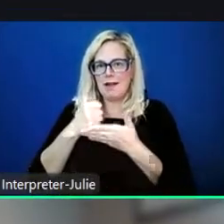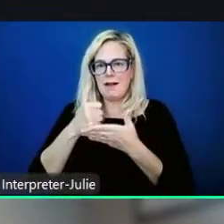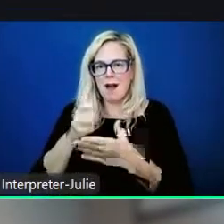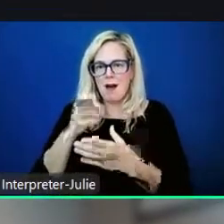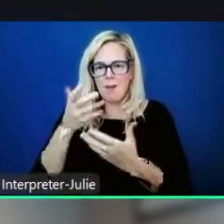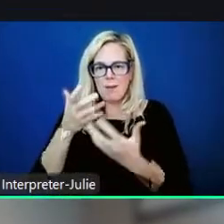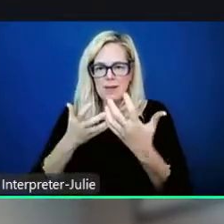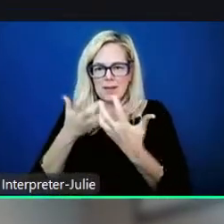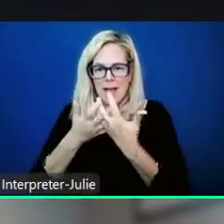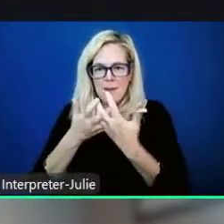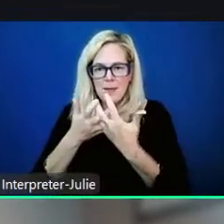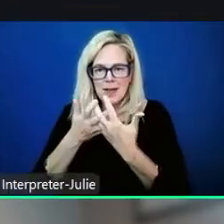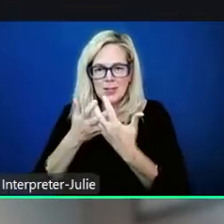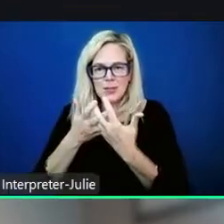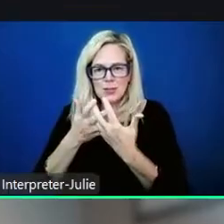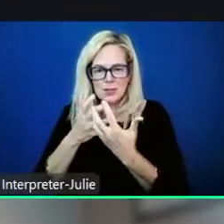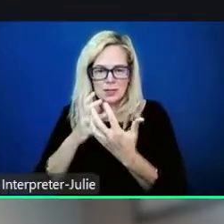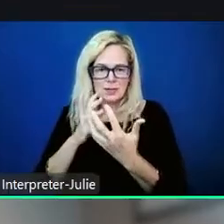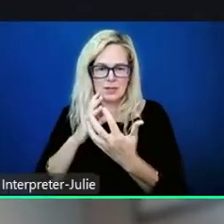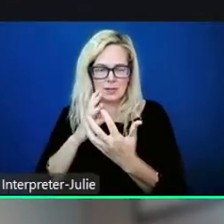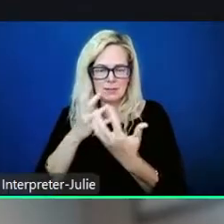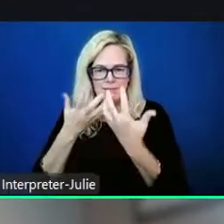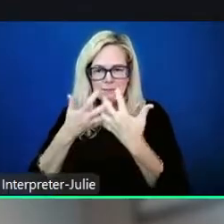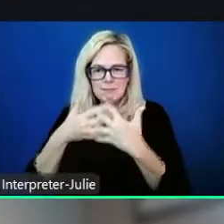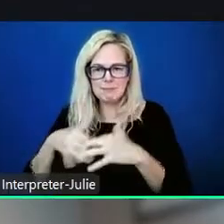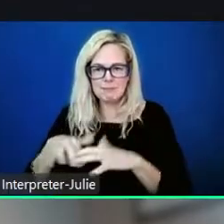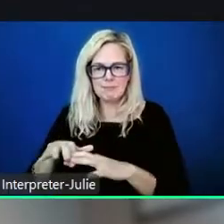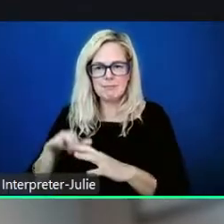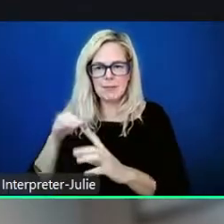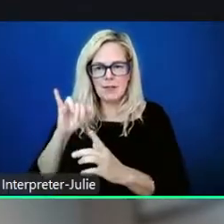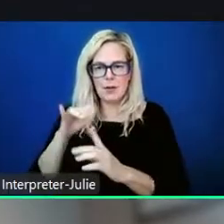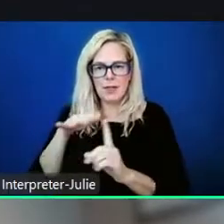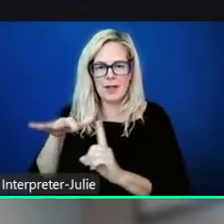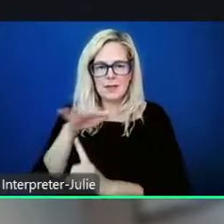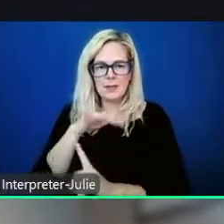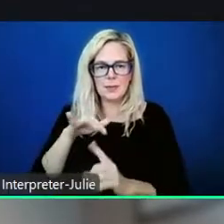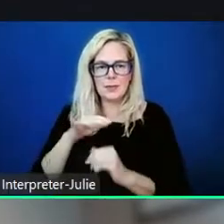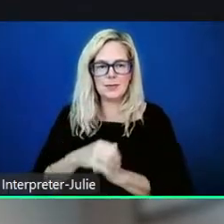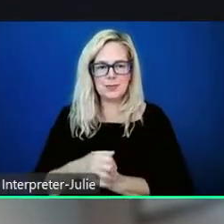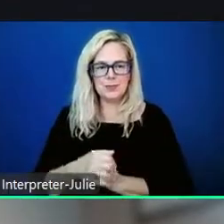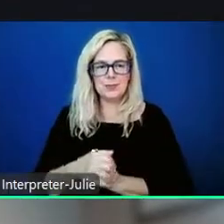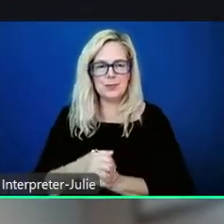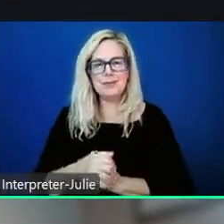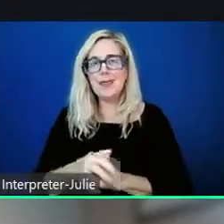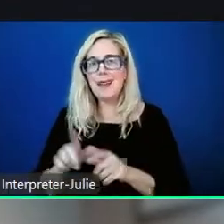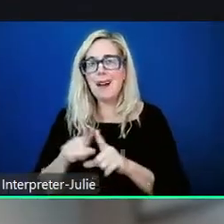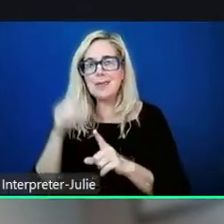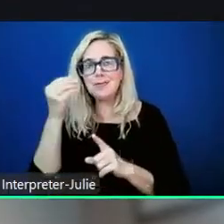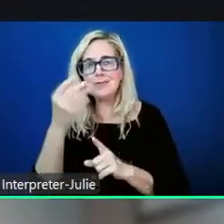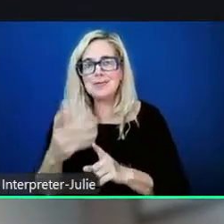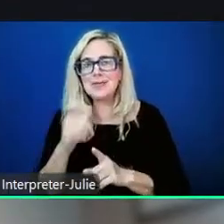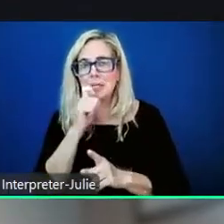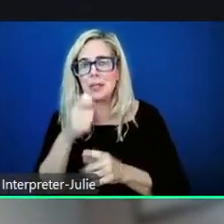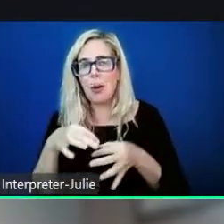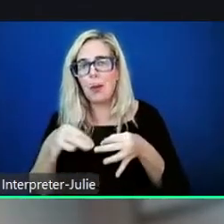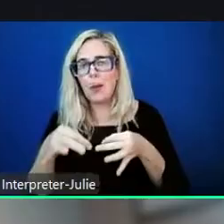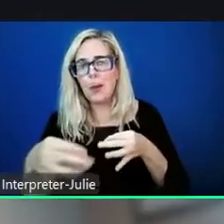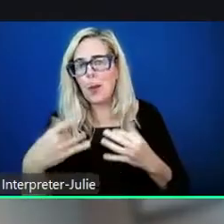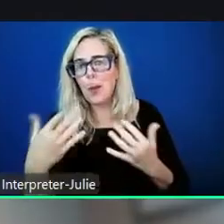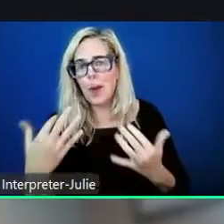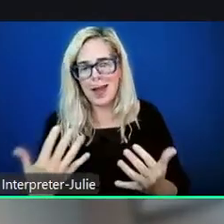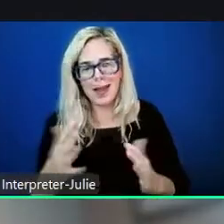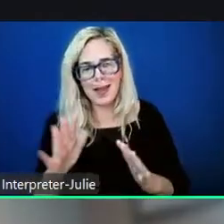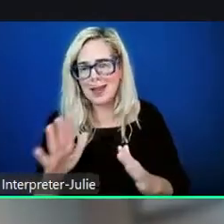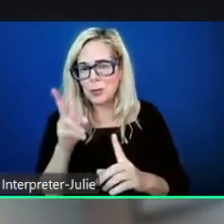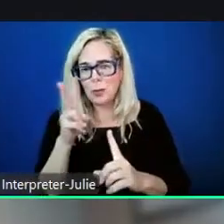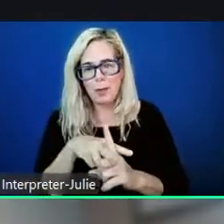there. And second is don't wait to apply for clinical accommodation. It's really best to do it as soon as